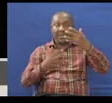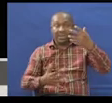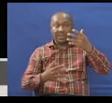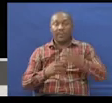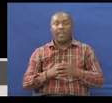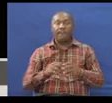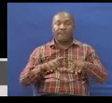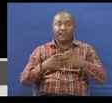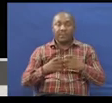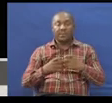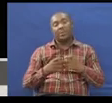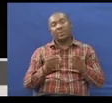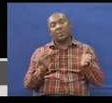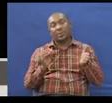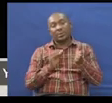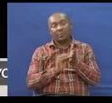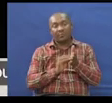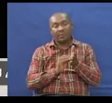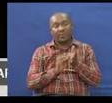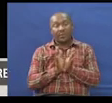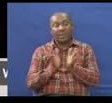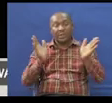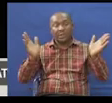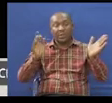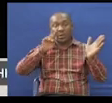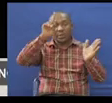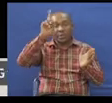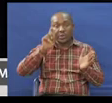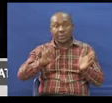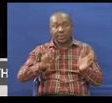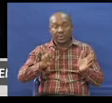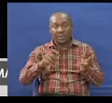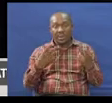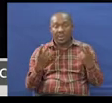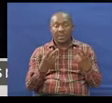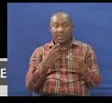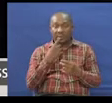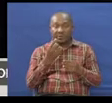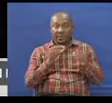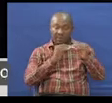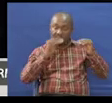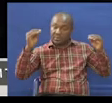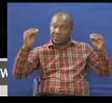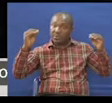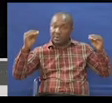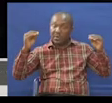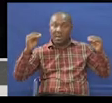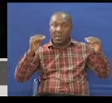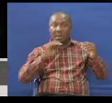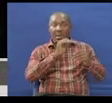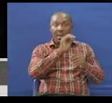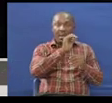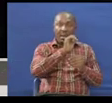you might be given a question in which all the three terms, you know, the general equation as we have